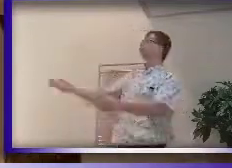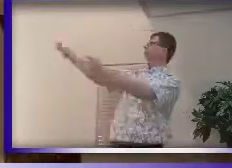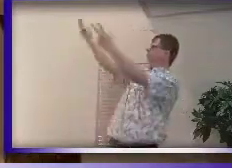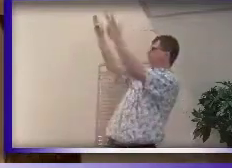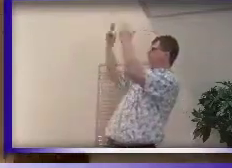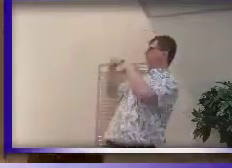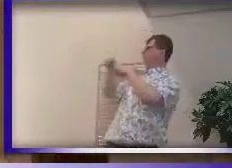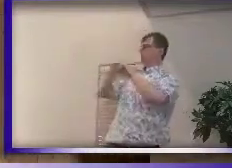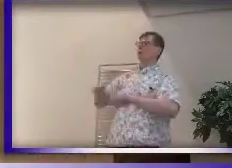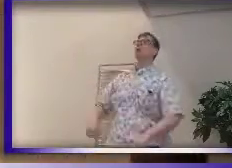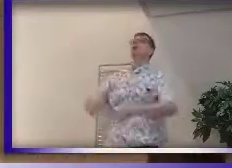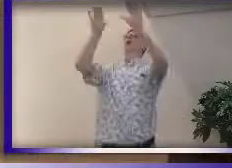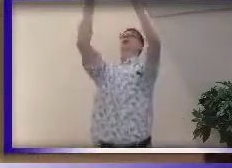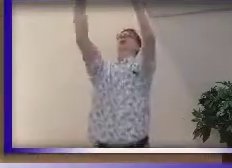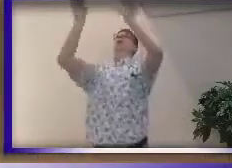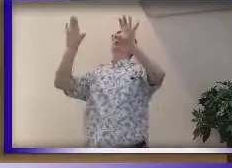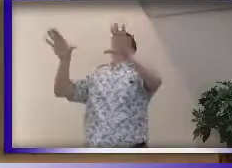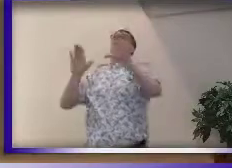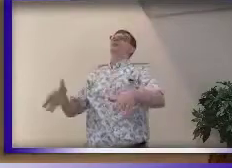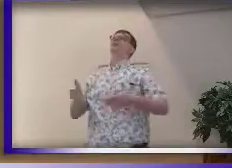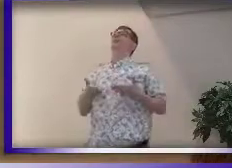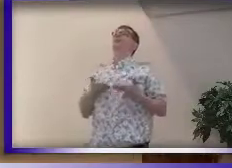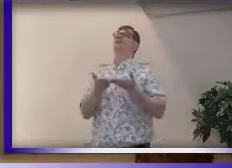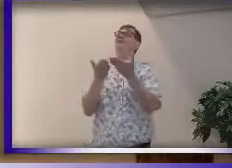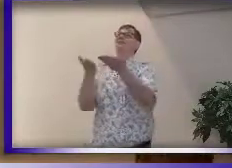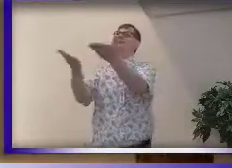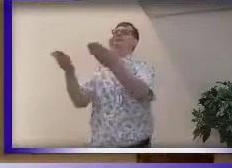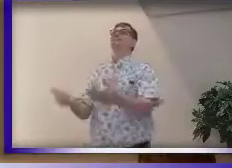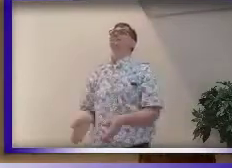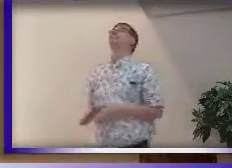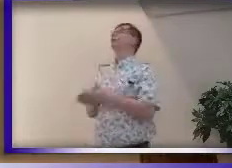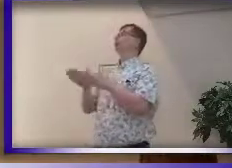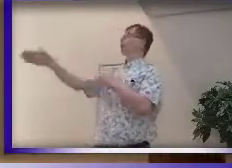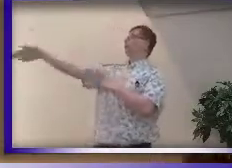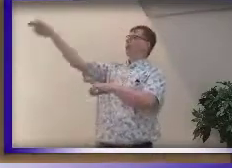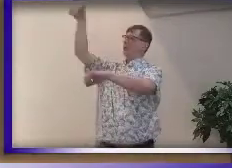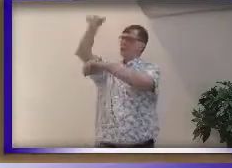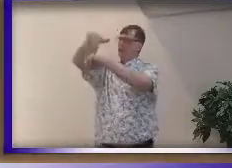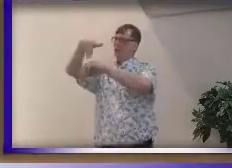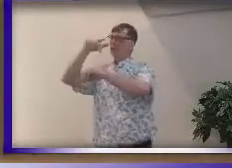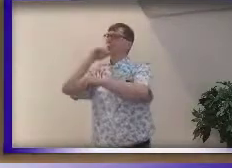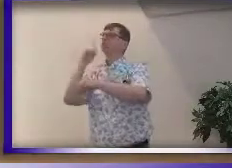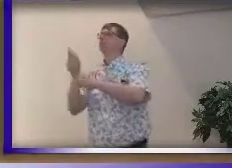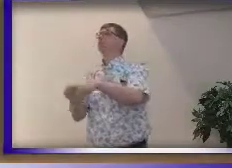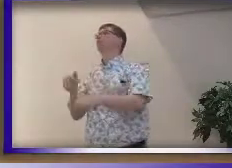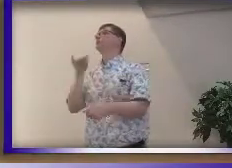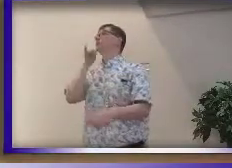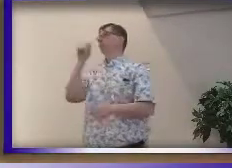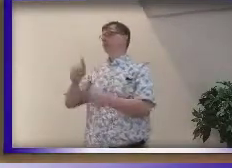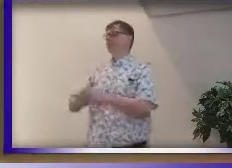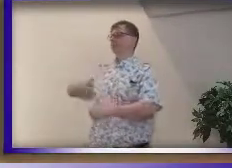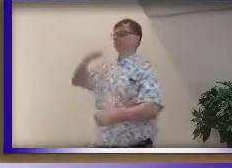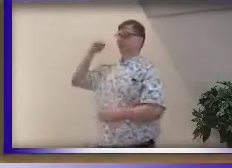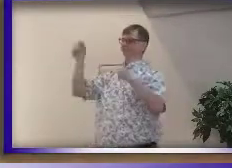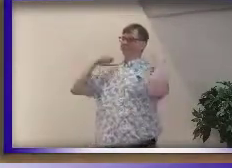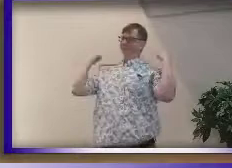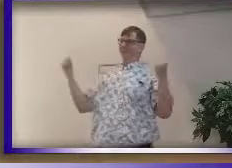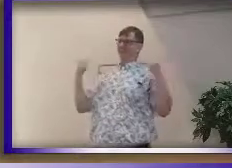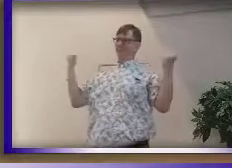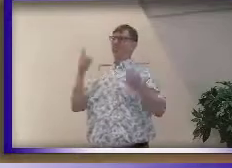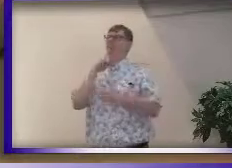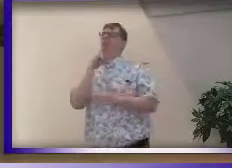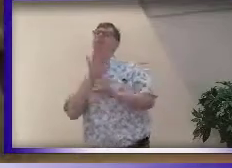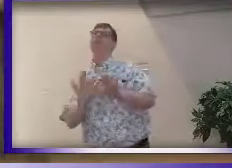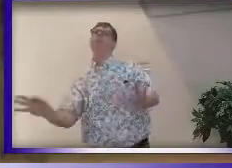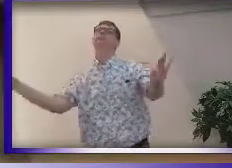on. If you are taking the energy and time to do that, do it again on Monday and take those tools out into the